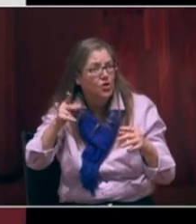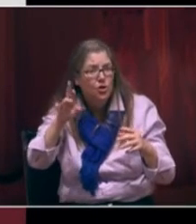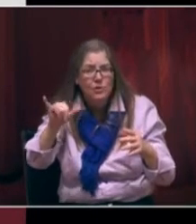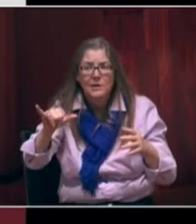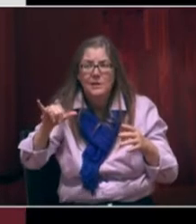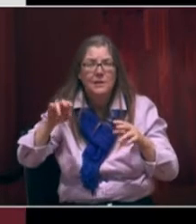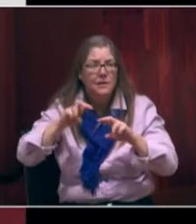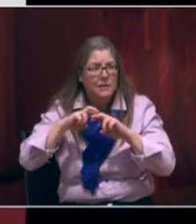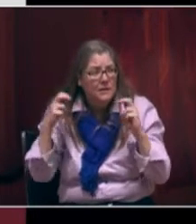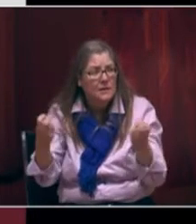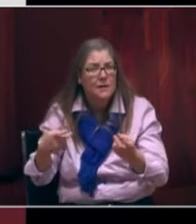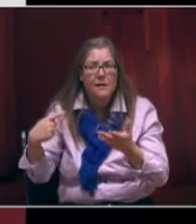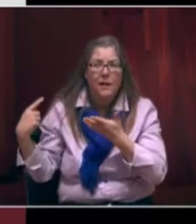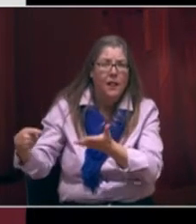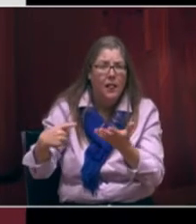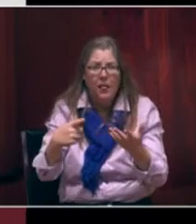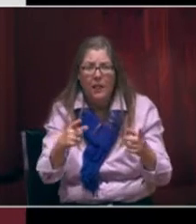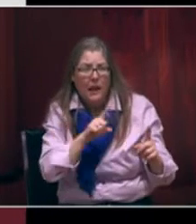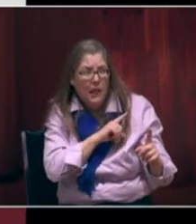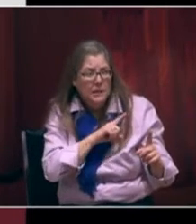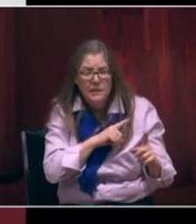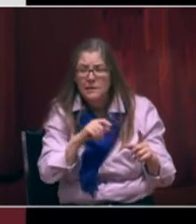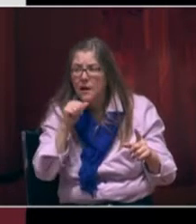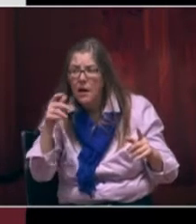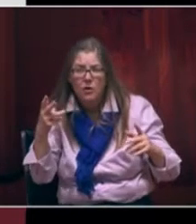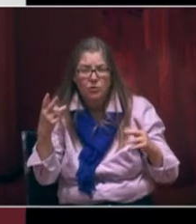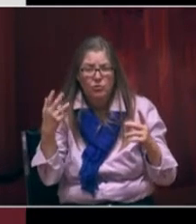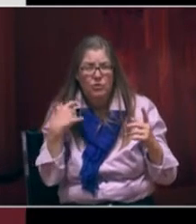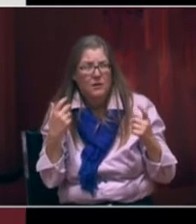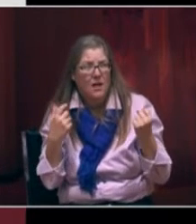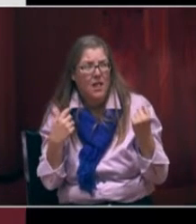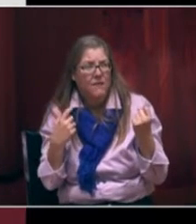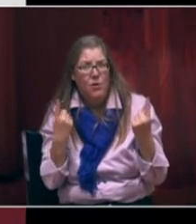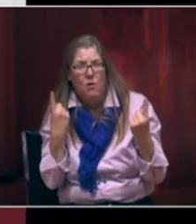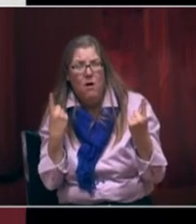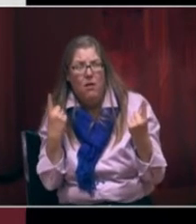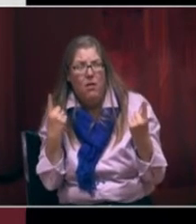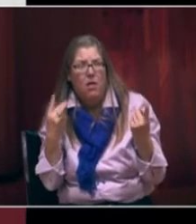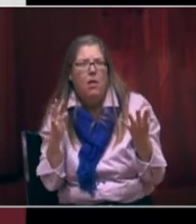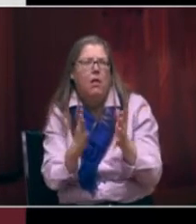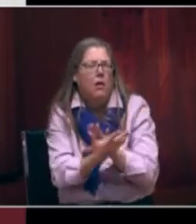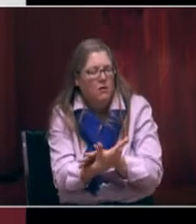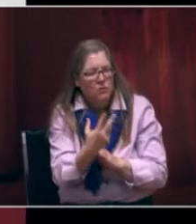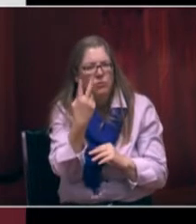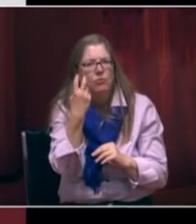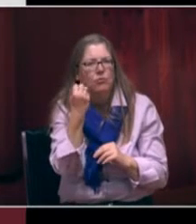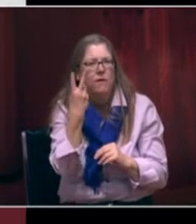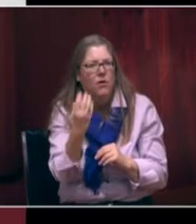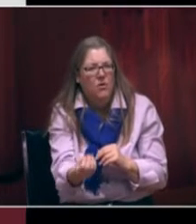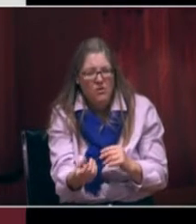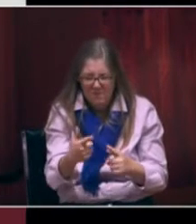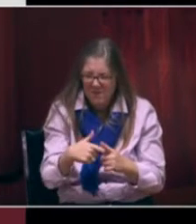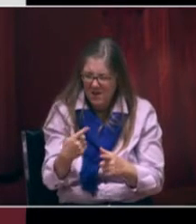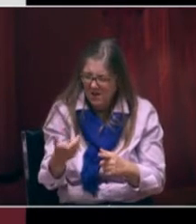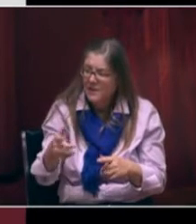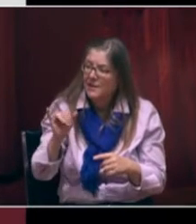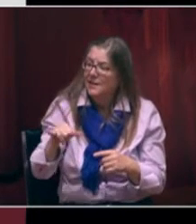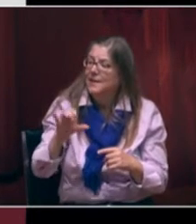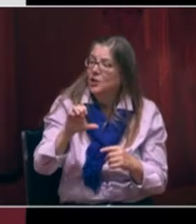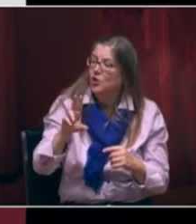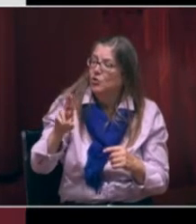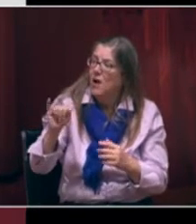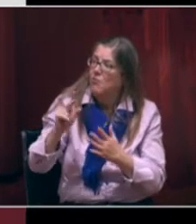debating in a jury room about the guilt or innocence of somebody, and you got 12 guys in the room debating over guilt or innocence of this young boy. Now, the CUI program